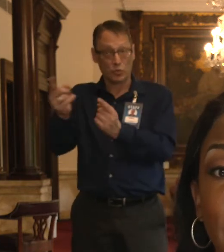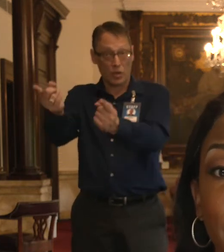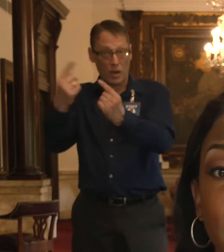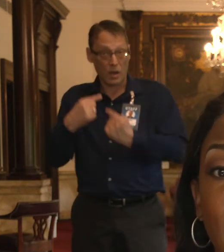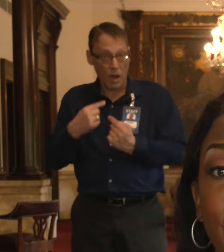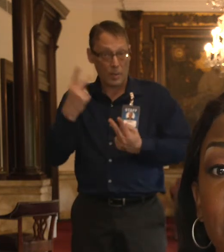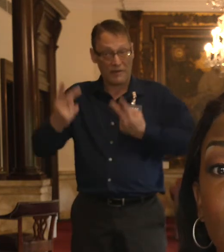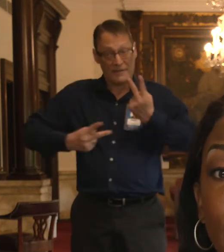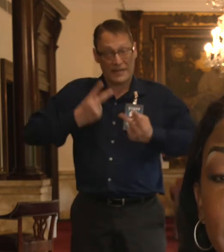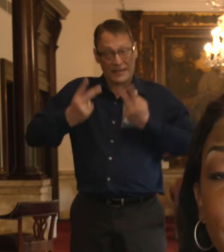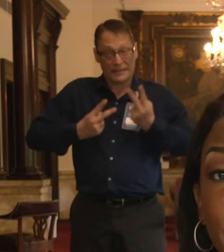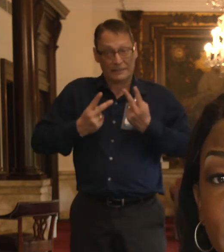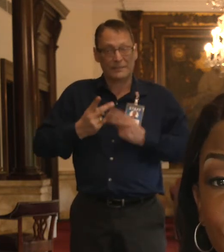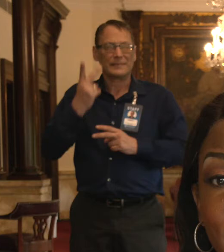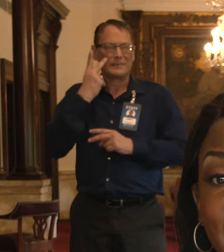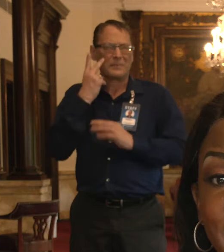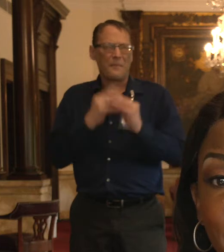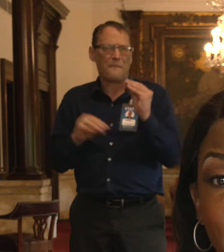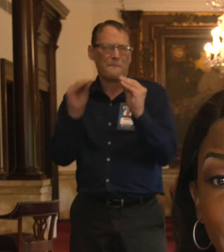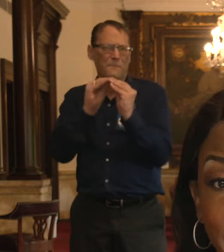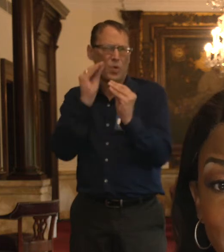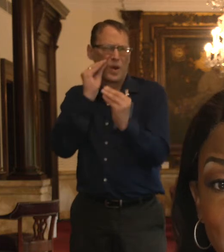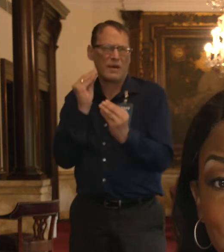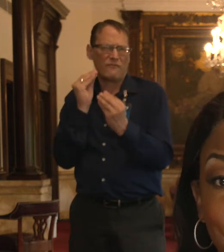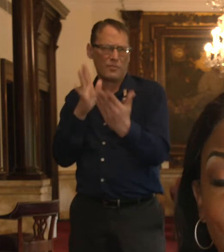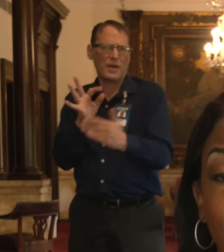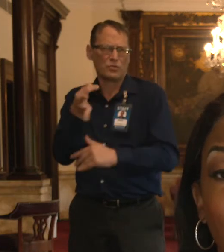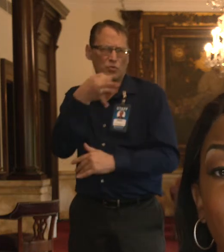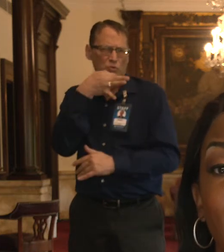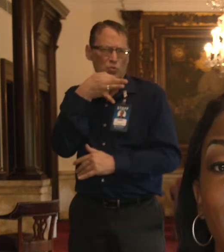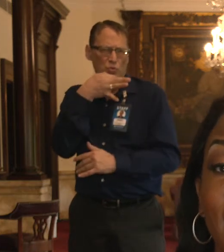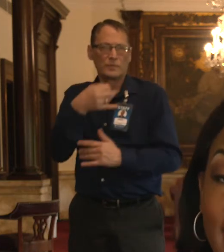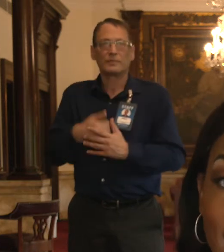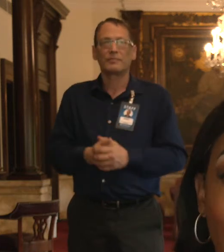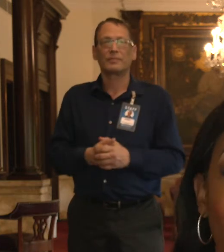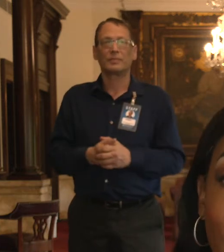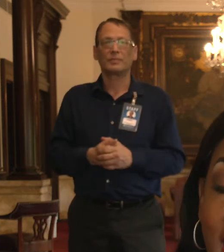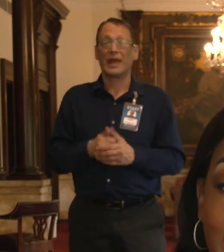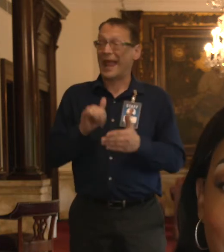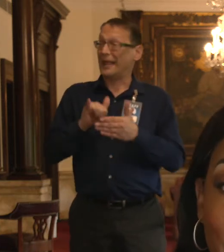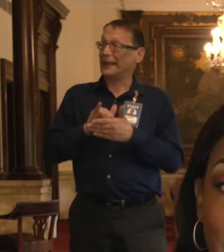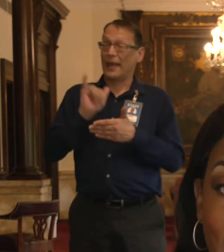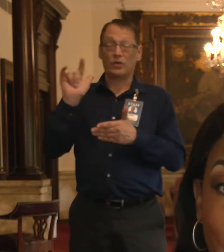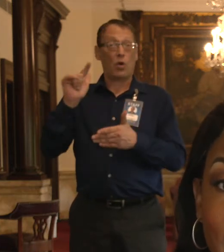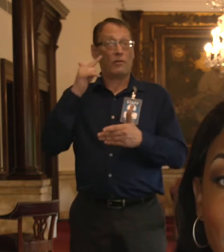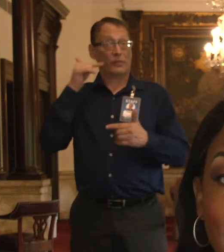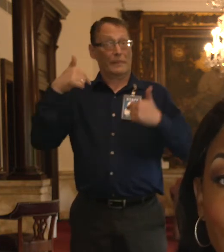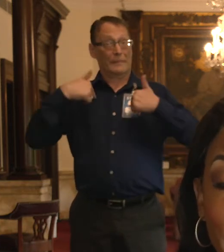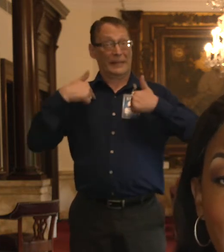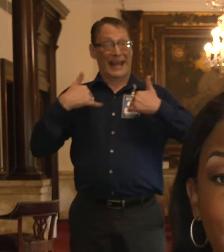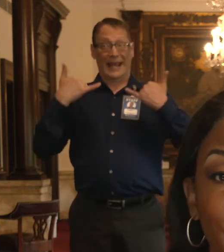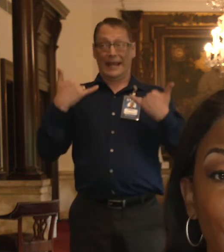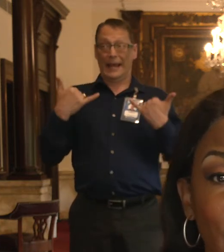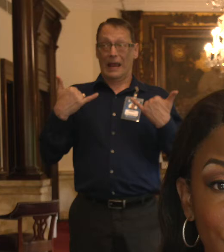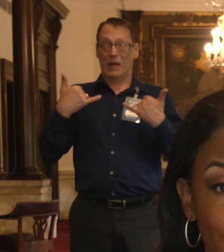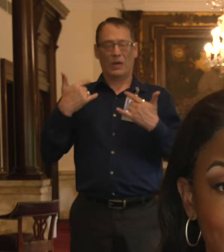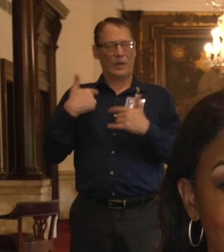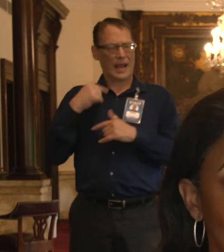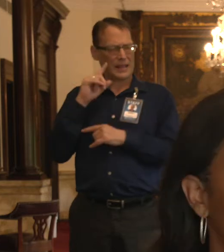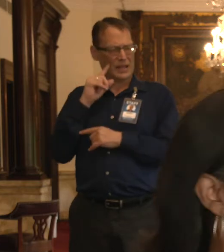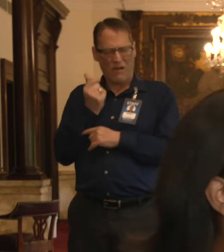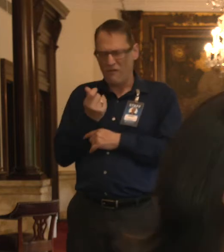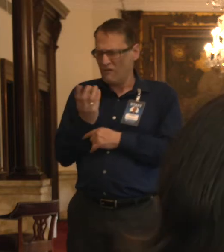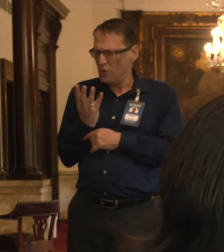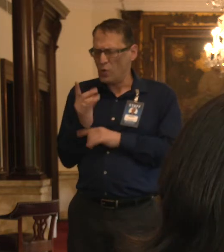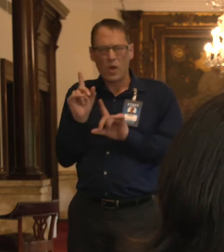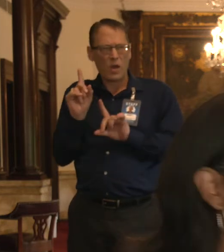so keep a lookout for more information in the coming weeks. That's all I have for now, and I think we have a few